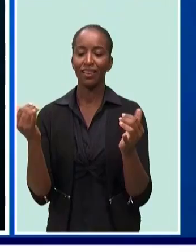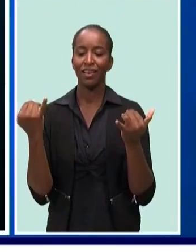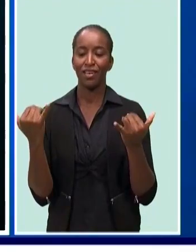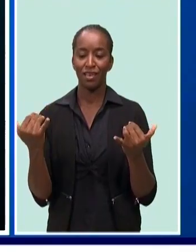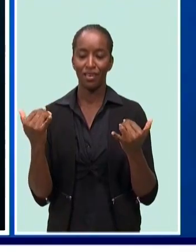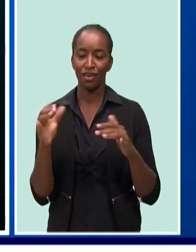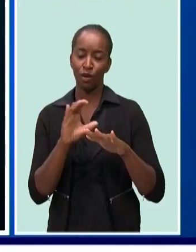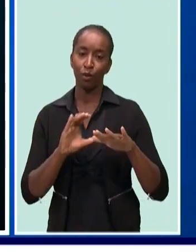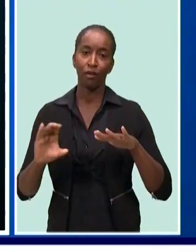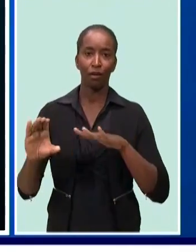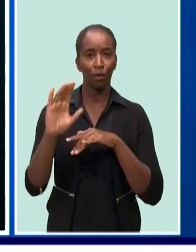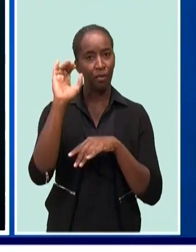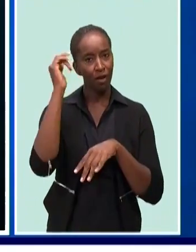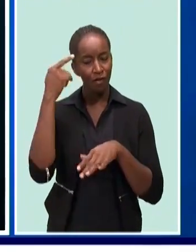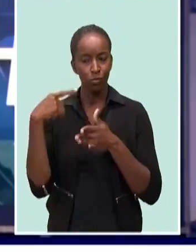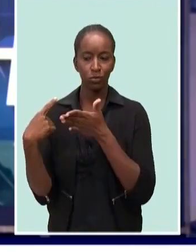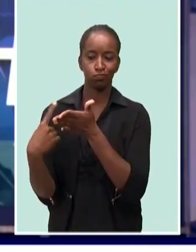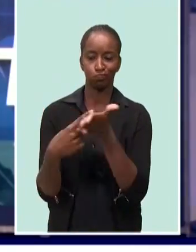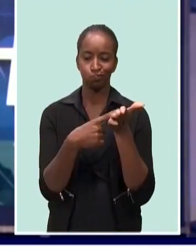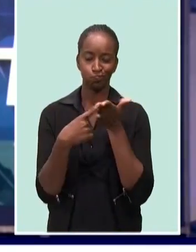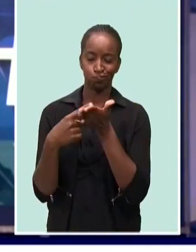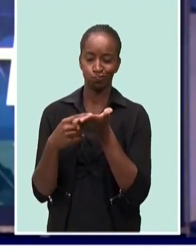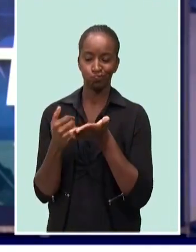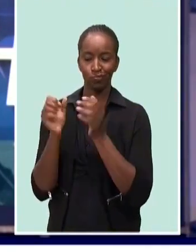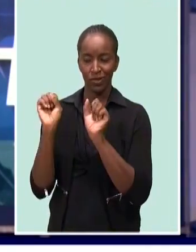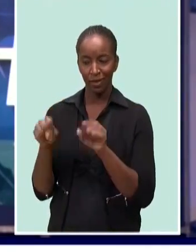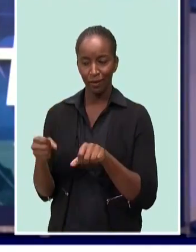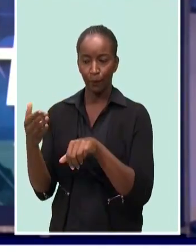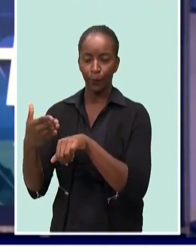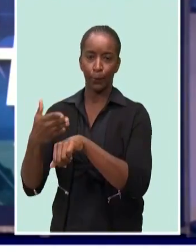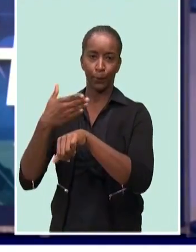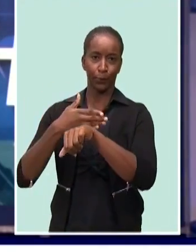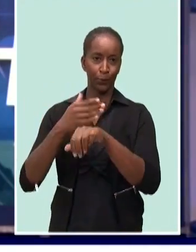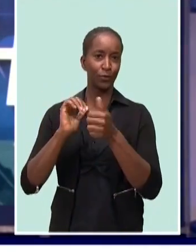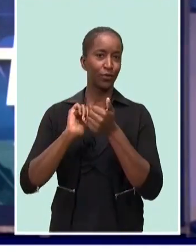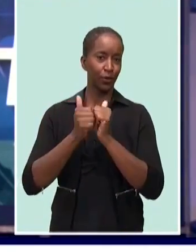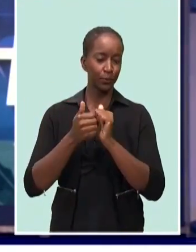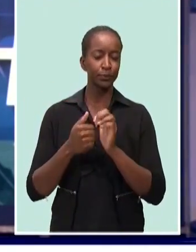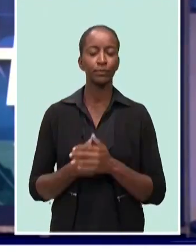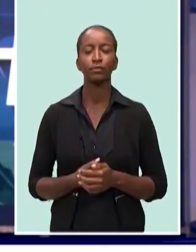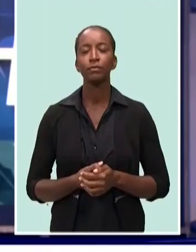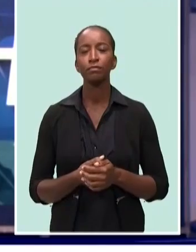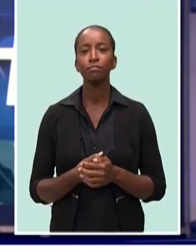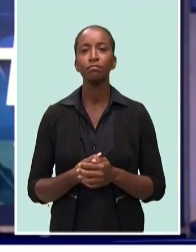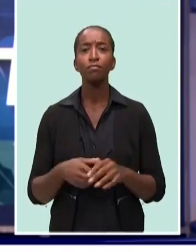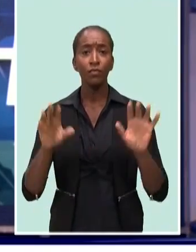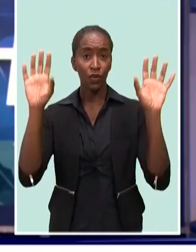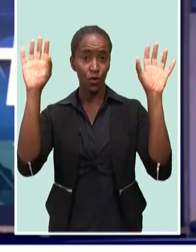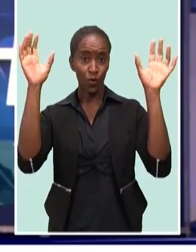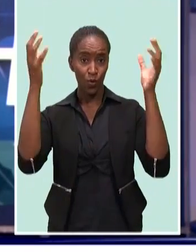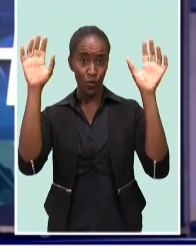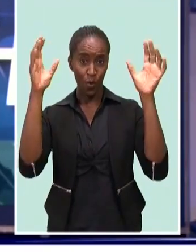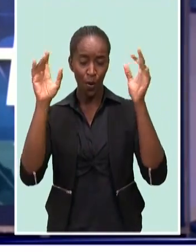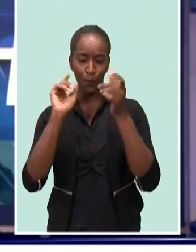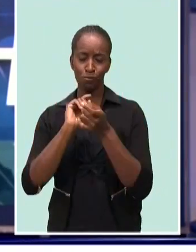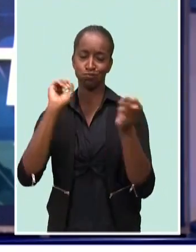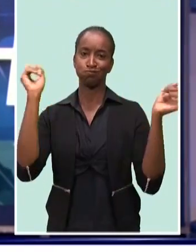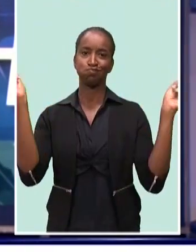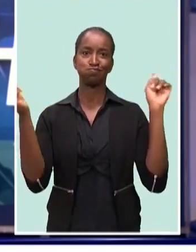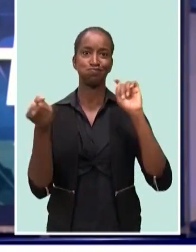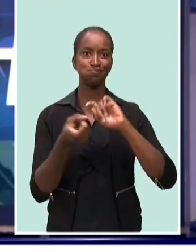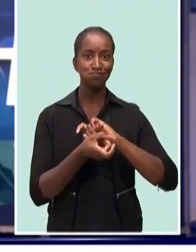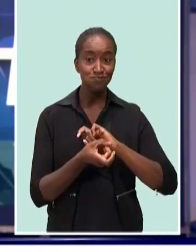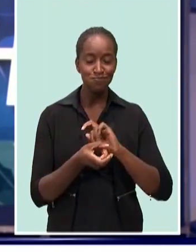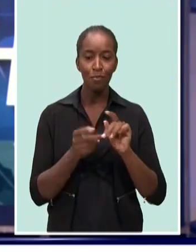international policy discussions. Well, talk of the overhaul of the crop over season has been on everyone's lips since